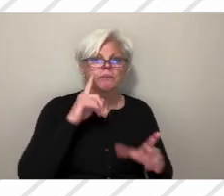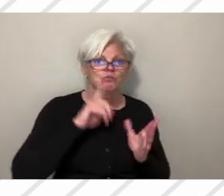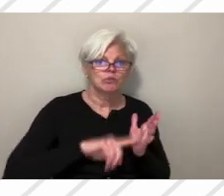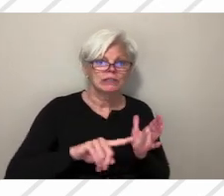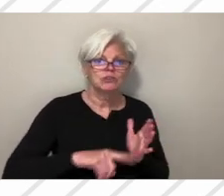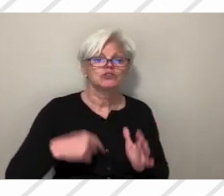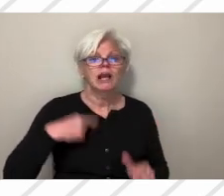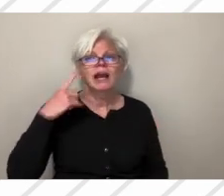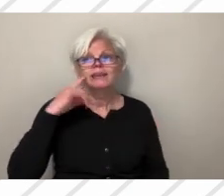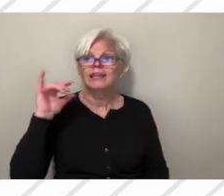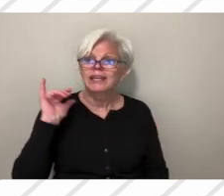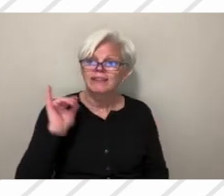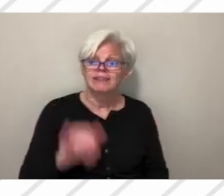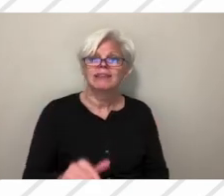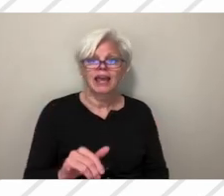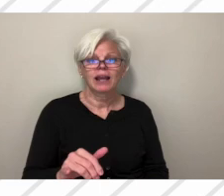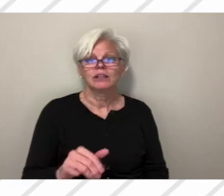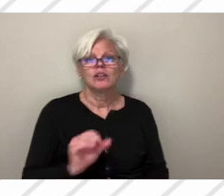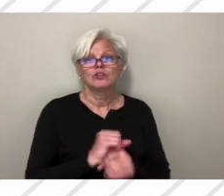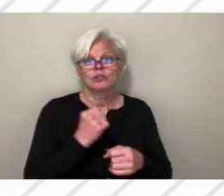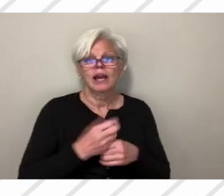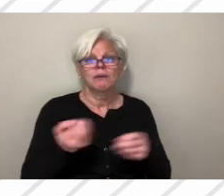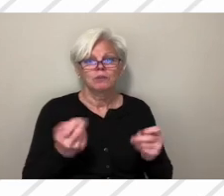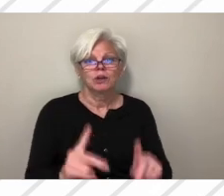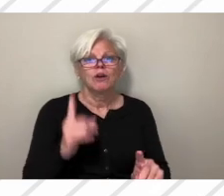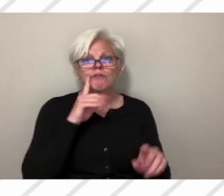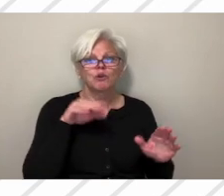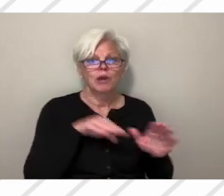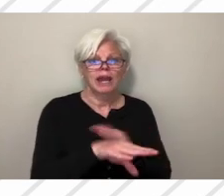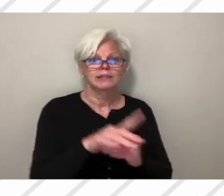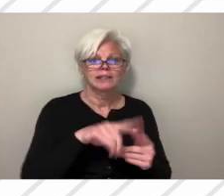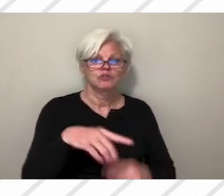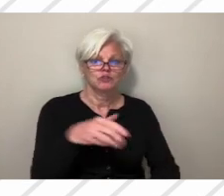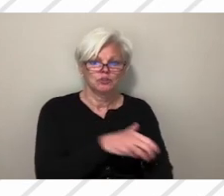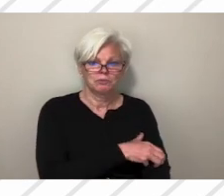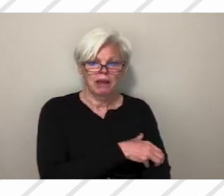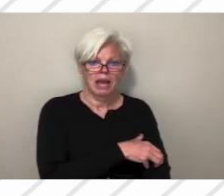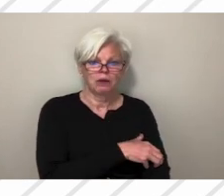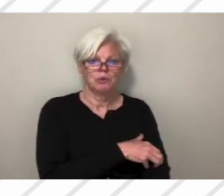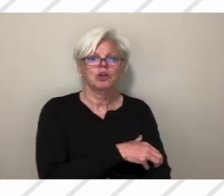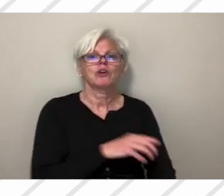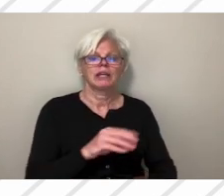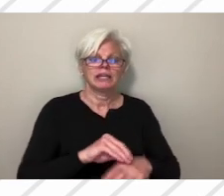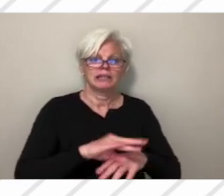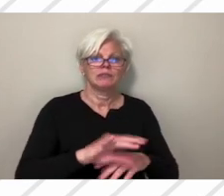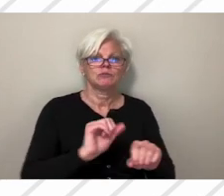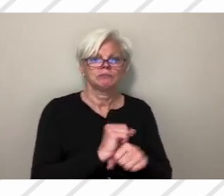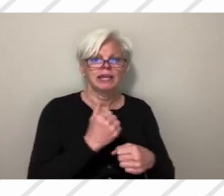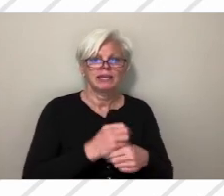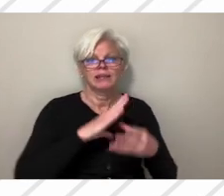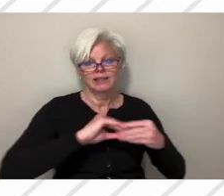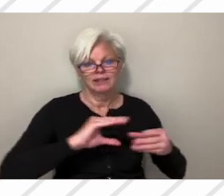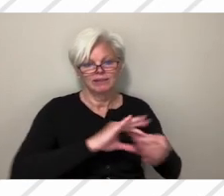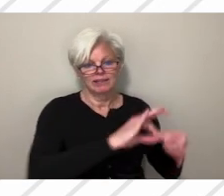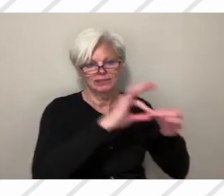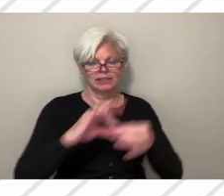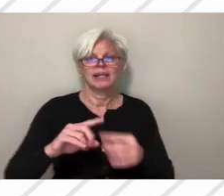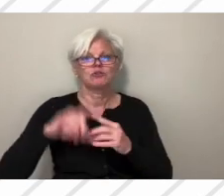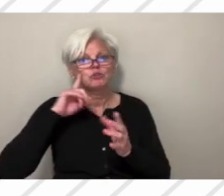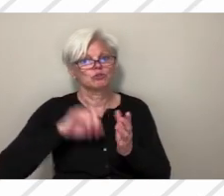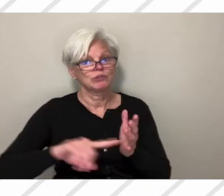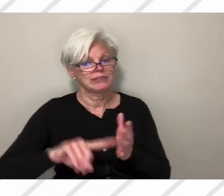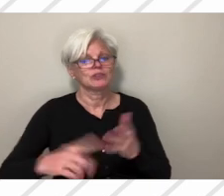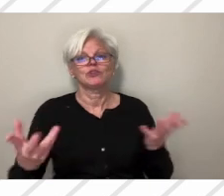is creating opportunities for access to power in shaping the narrative that is connected back to research. So thank you.